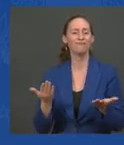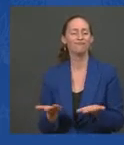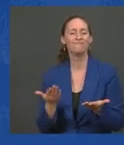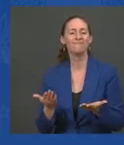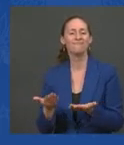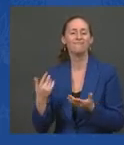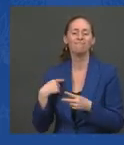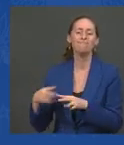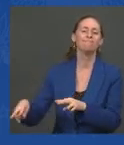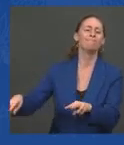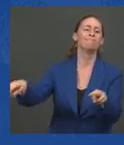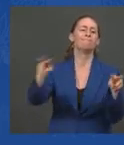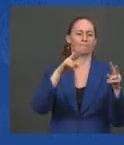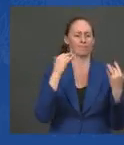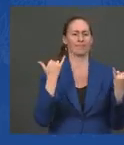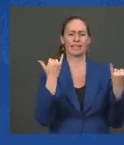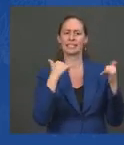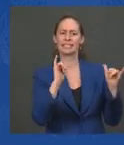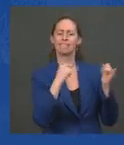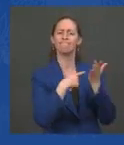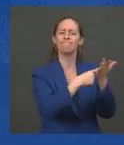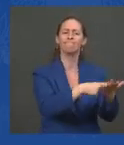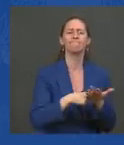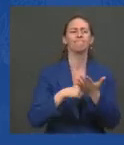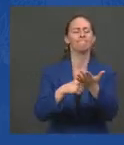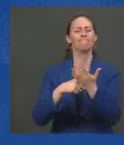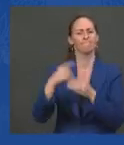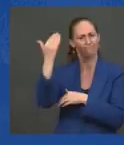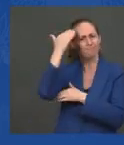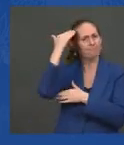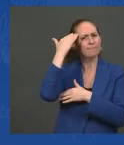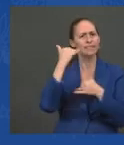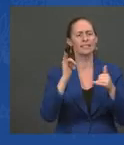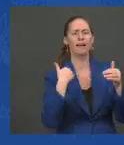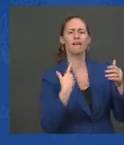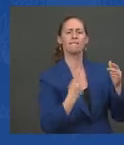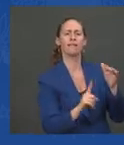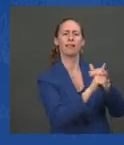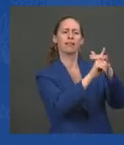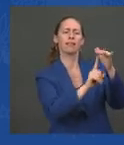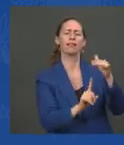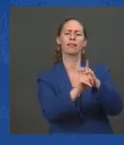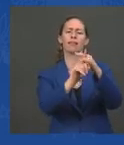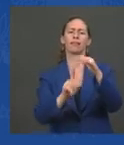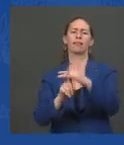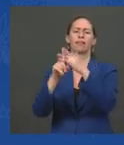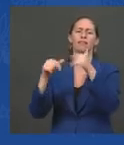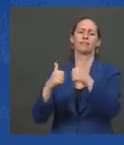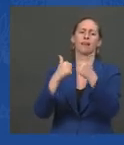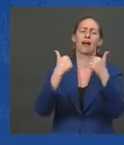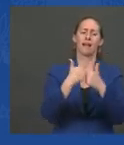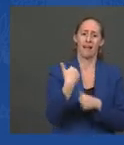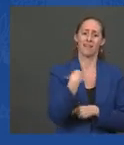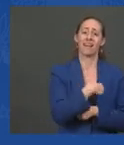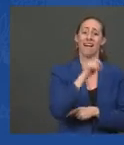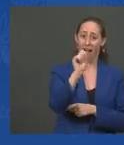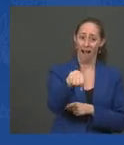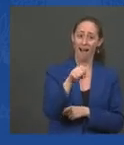conversation that inspires us and challenges us, reminds us how far we've come, where we need to go, and